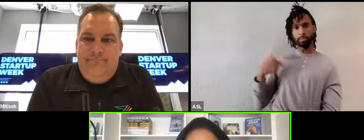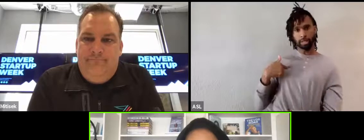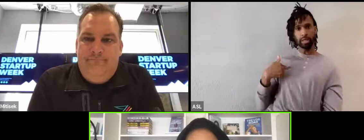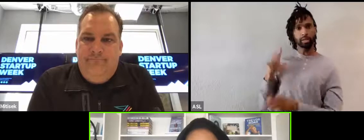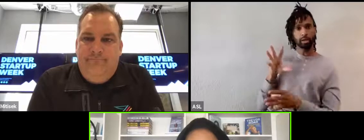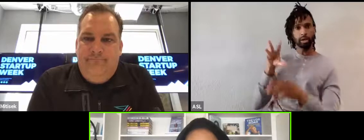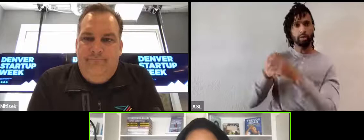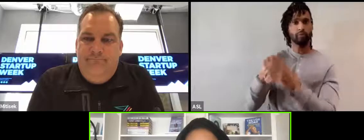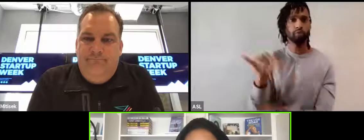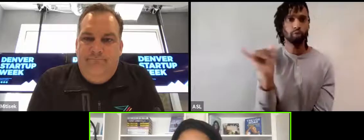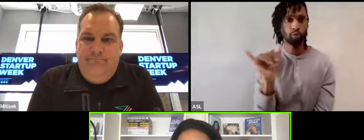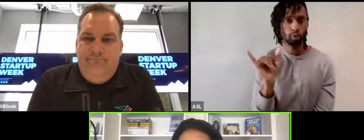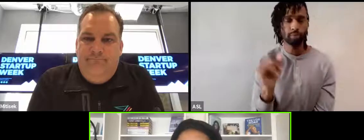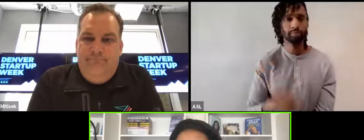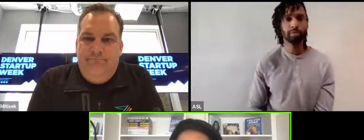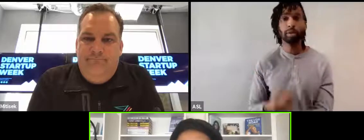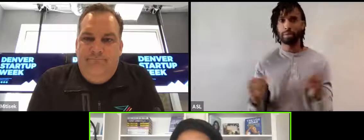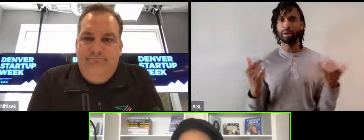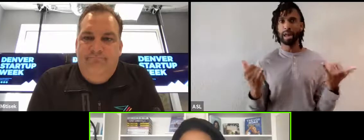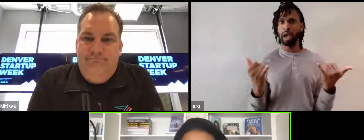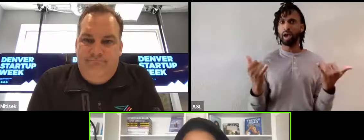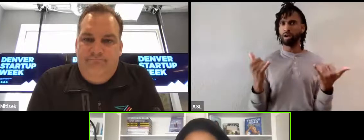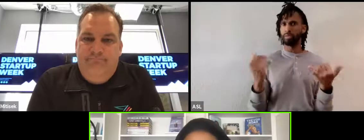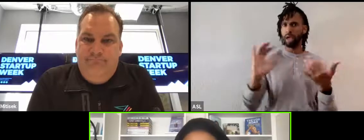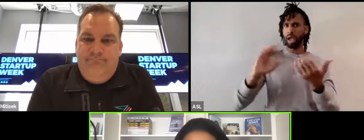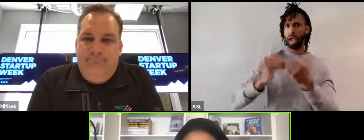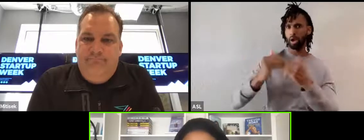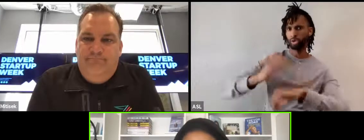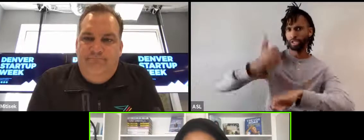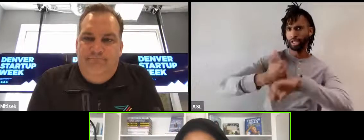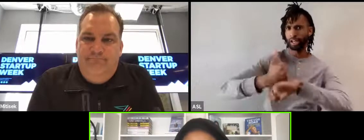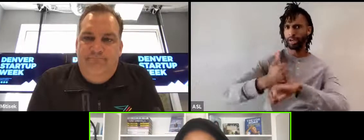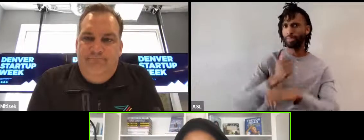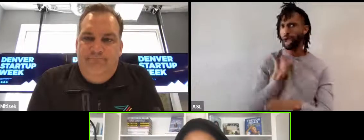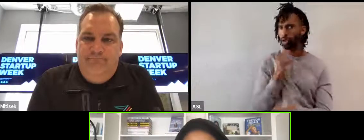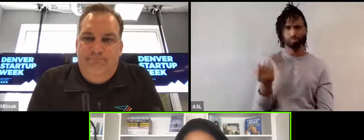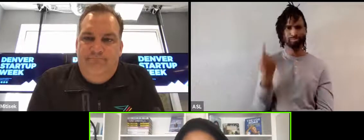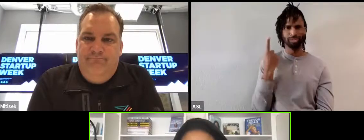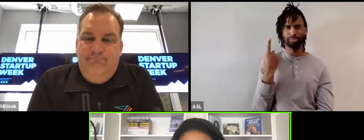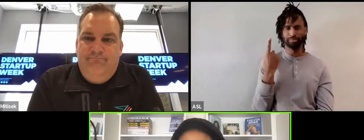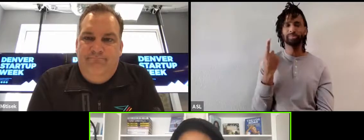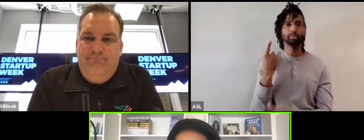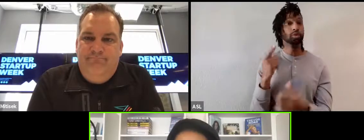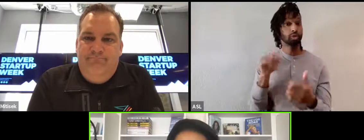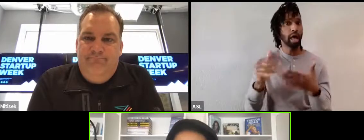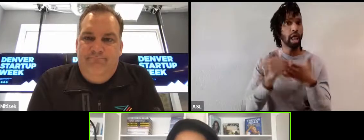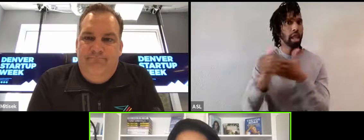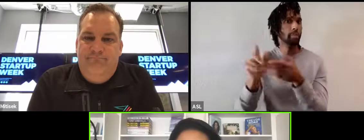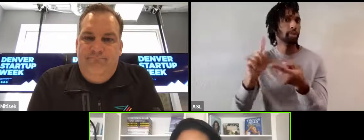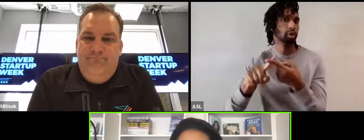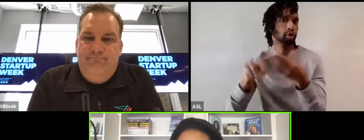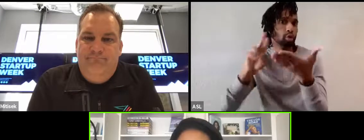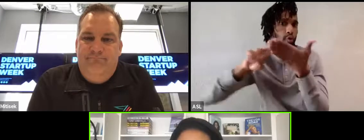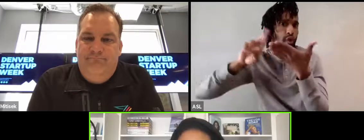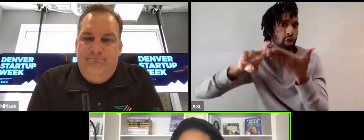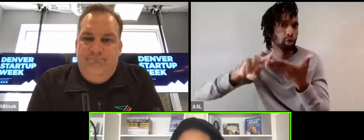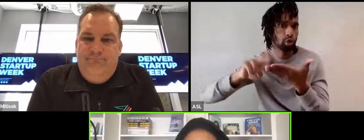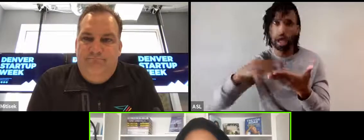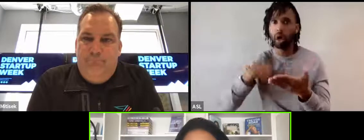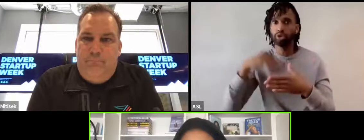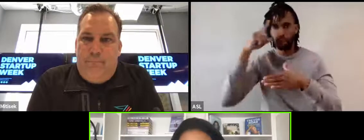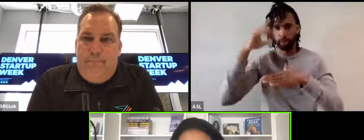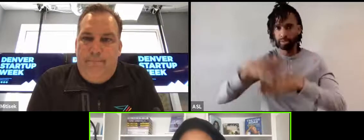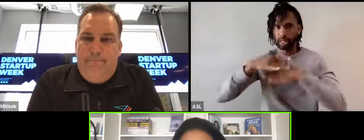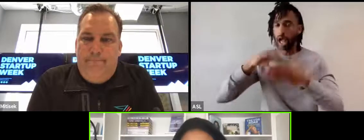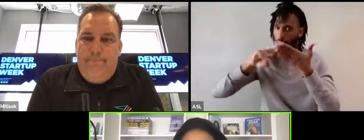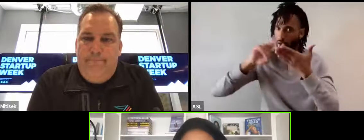sense the way that it's set up now. So that started me on a path to doing research, and I, you know, obsessively